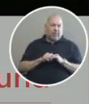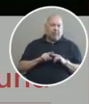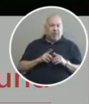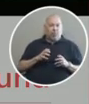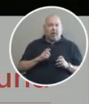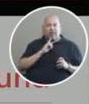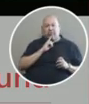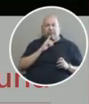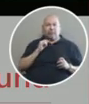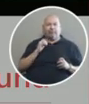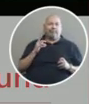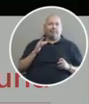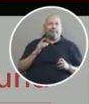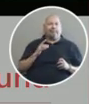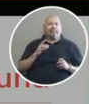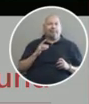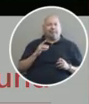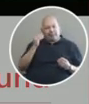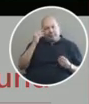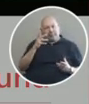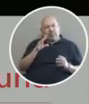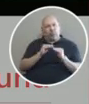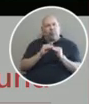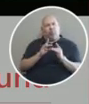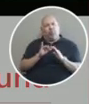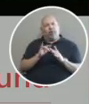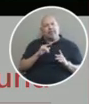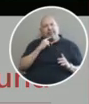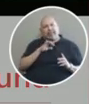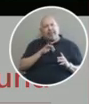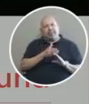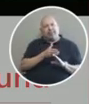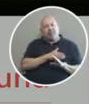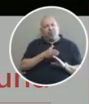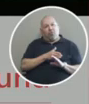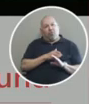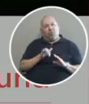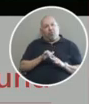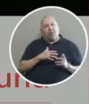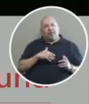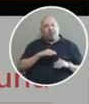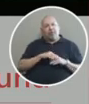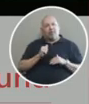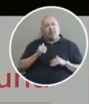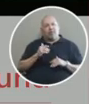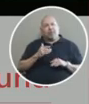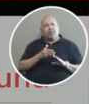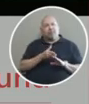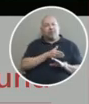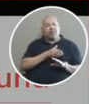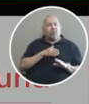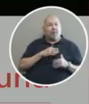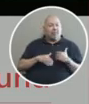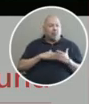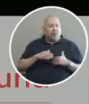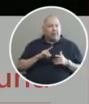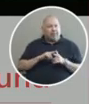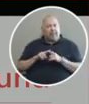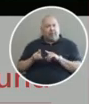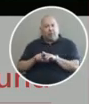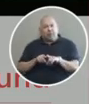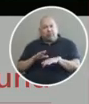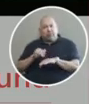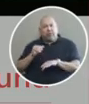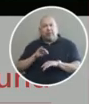just wanted to just prop that up one more time. Jessica had mentioned that before. We had called them early on in the process, and then I also